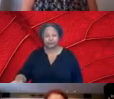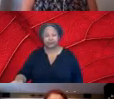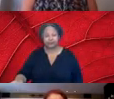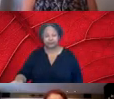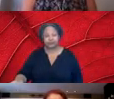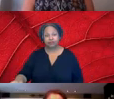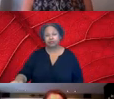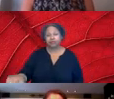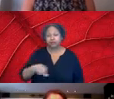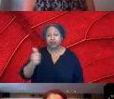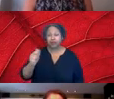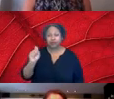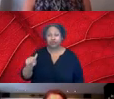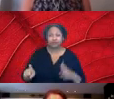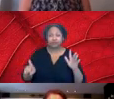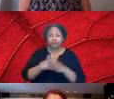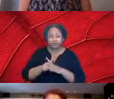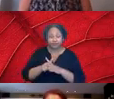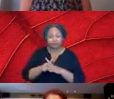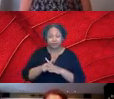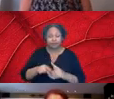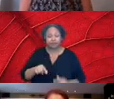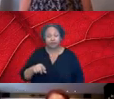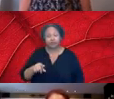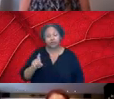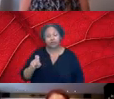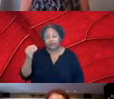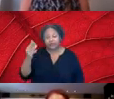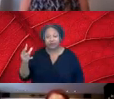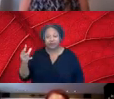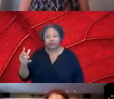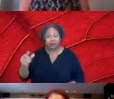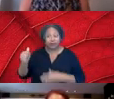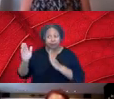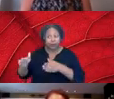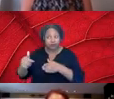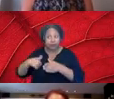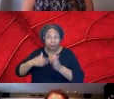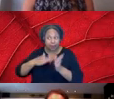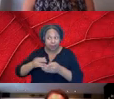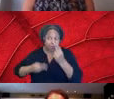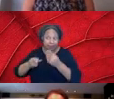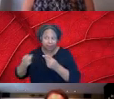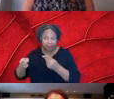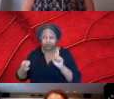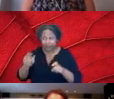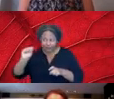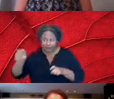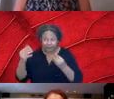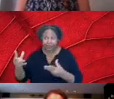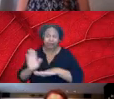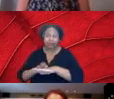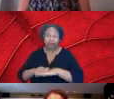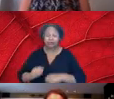That other question popped up quickly, so you got a sneak peek, but should I tell my nominee that I'm nominating them? So I know that